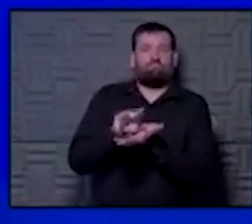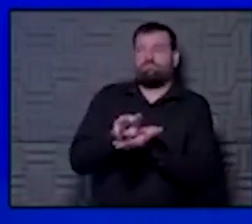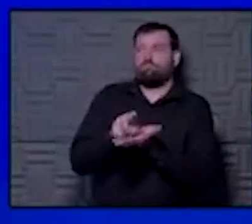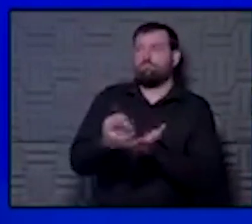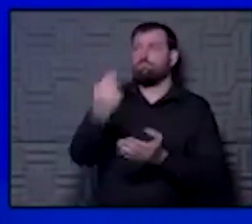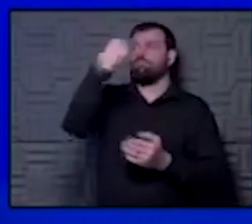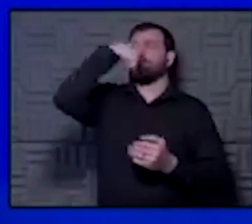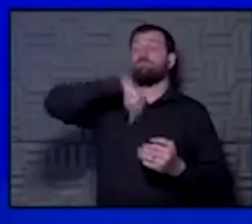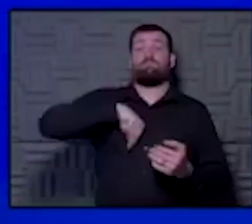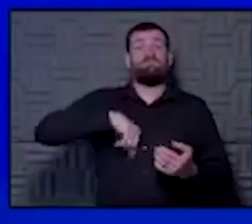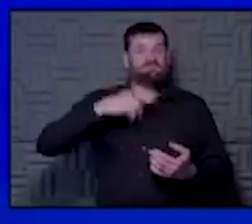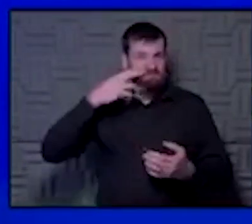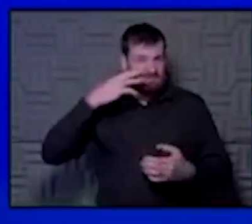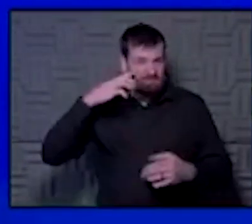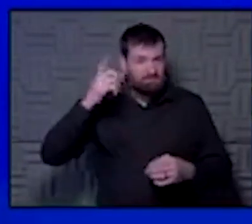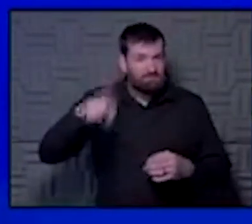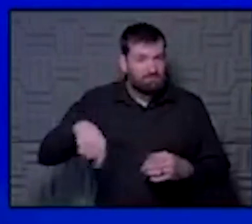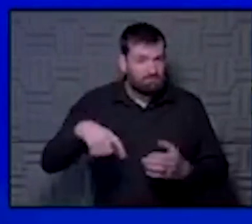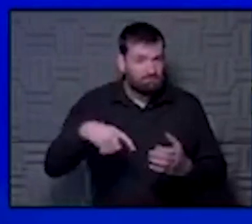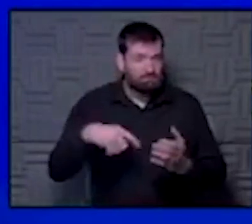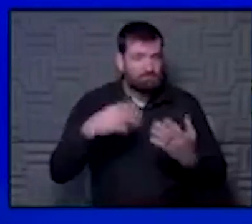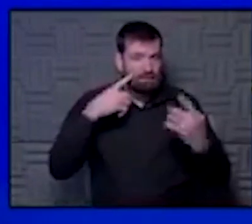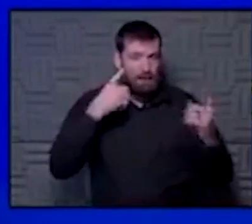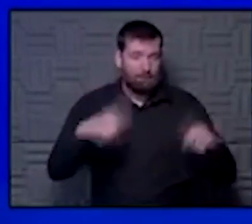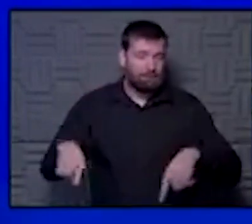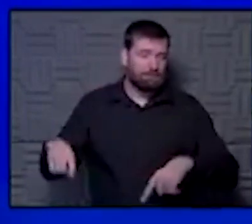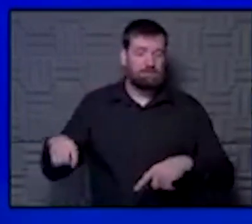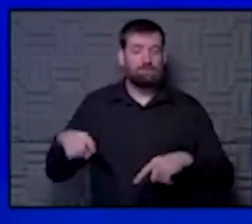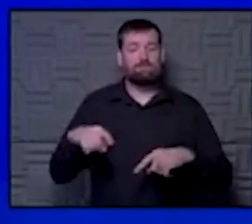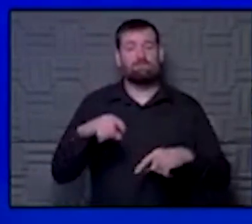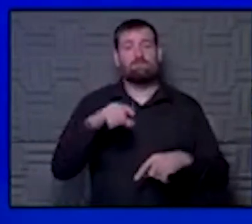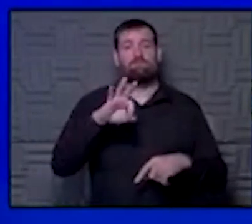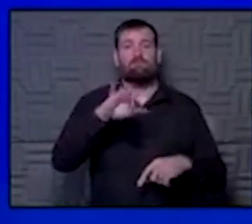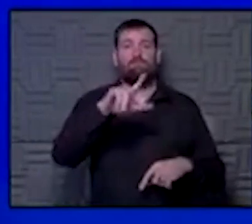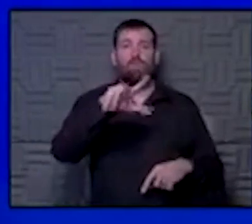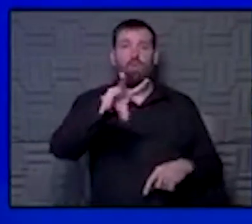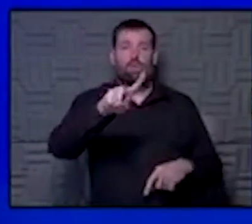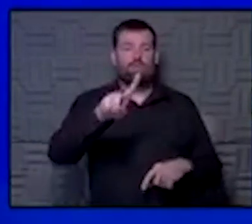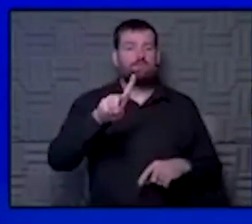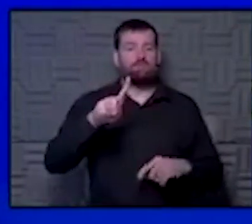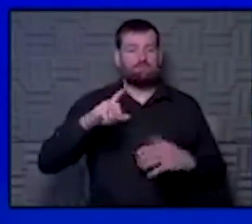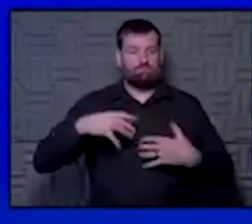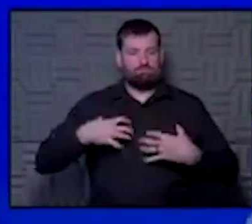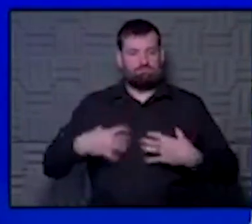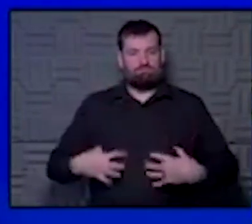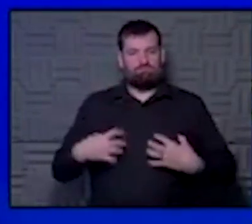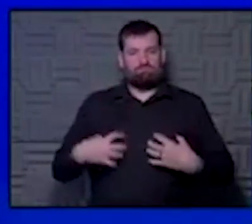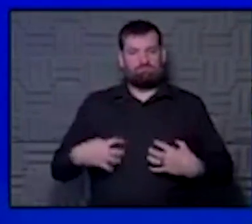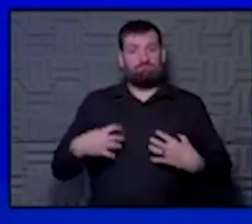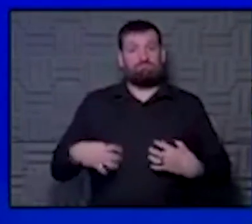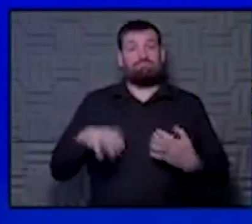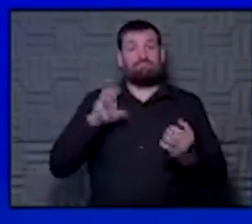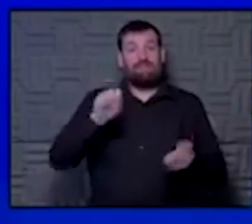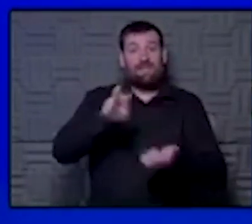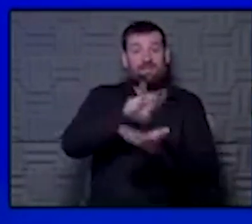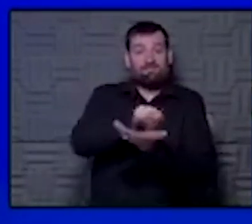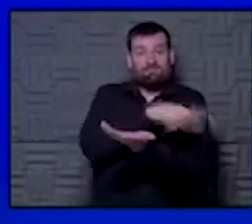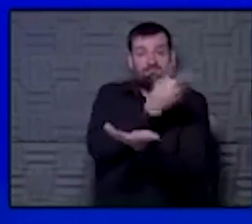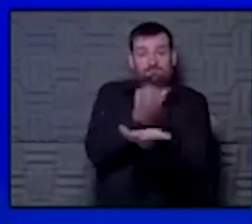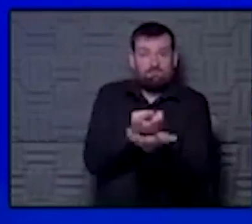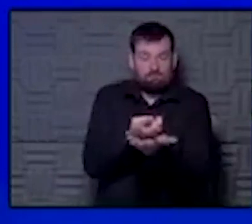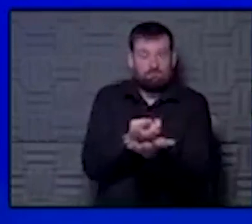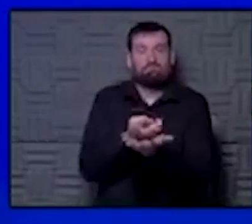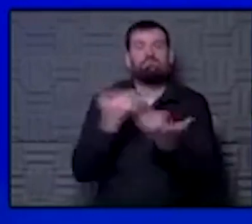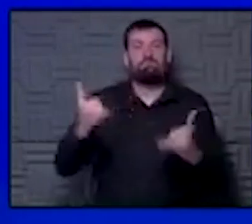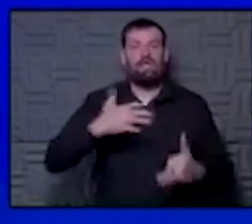in. But what we know happens is fluid and inflammation then settles to kind of the back part of the lung. And if we can turn people over, that's called prone, and now